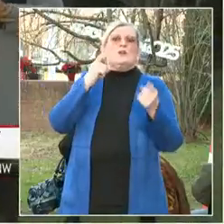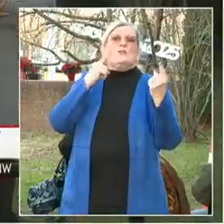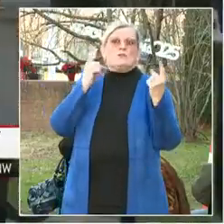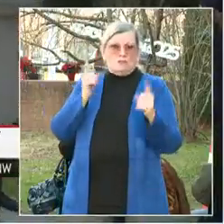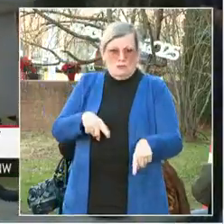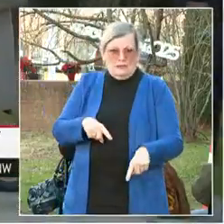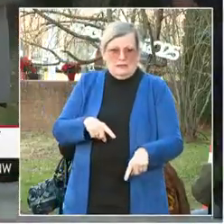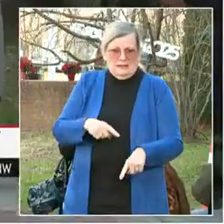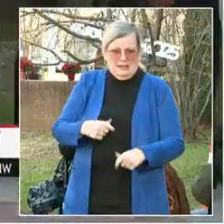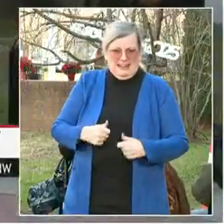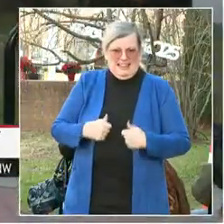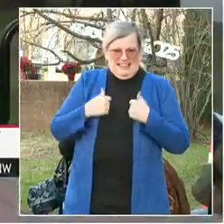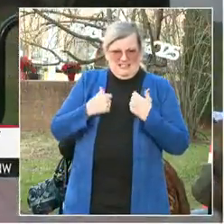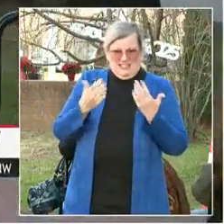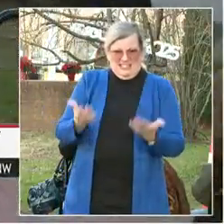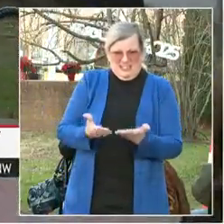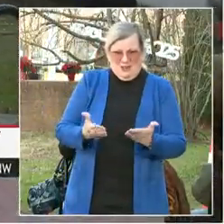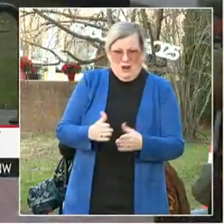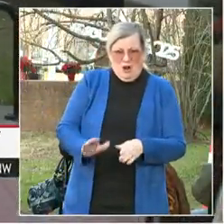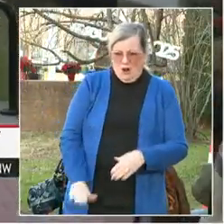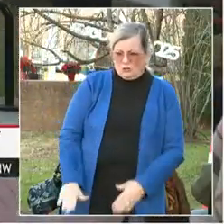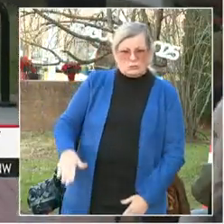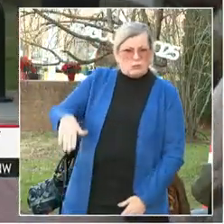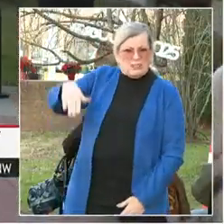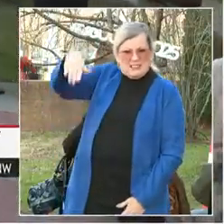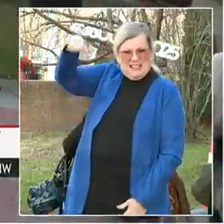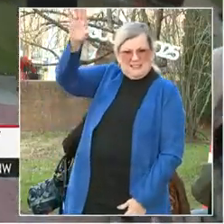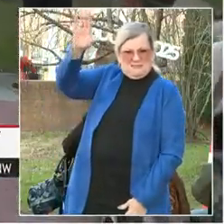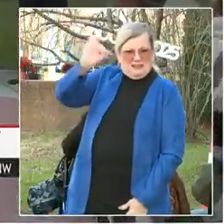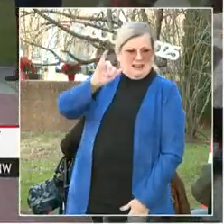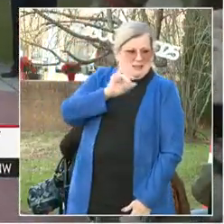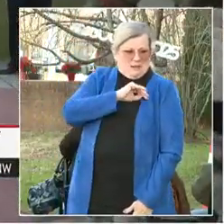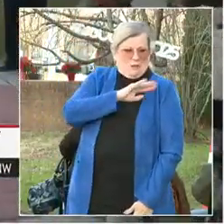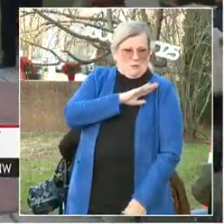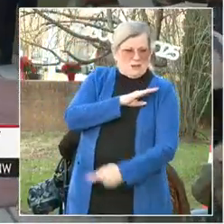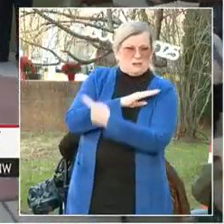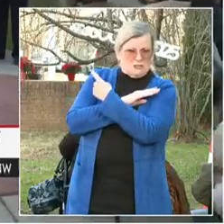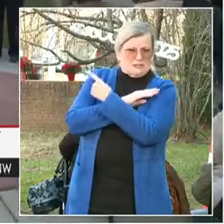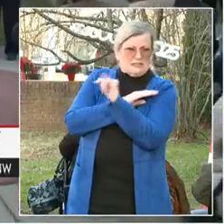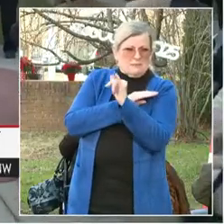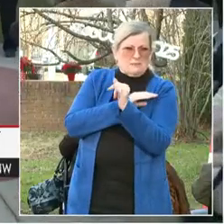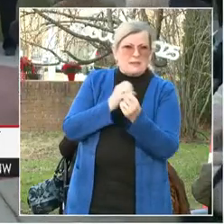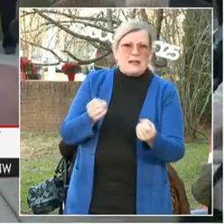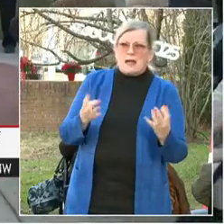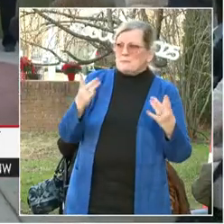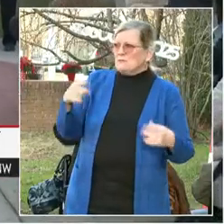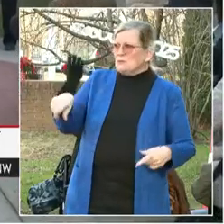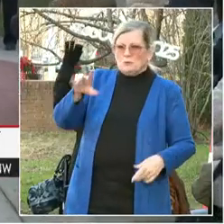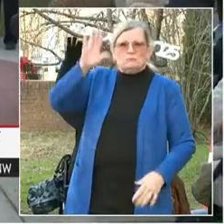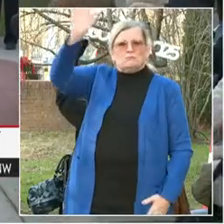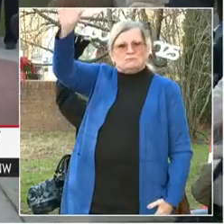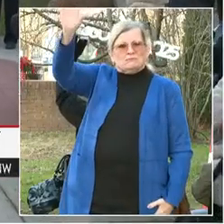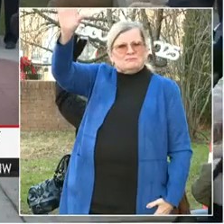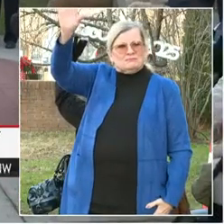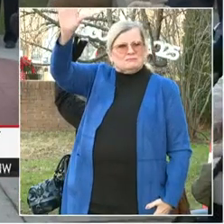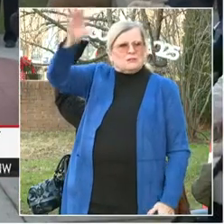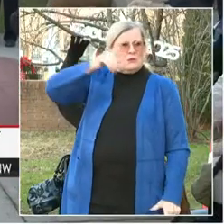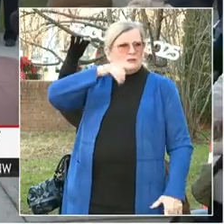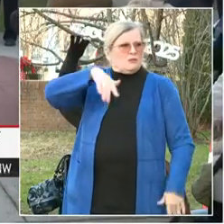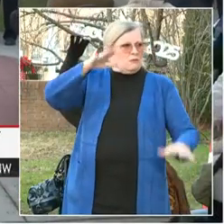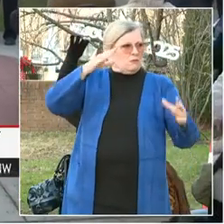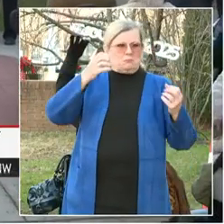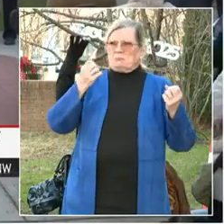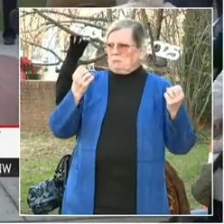all their life, like Mayor Bowser? And if you have, keep your hands up, okay? And how many have lived in D.C. for more than 20 years? Okay,